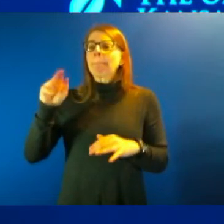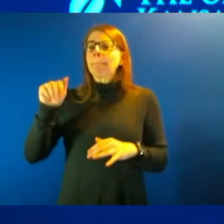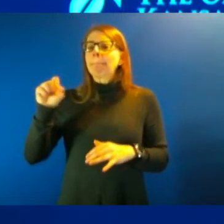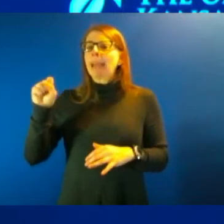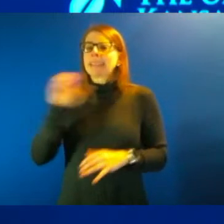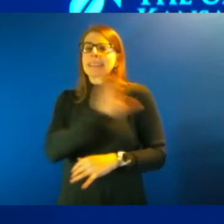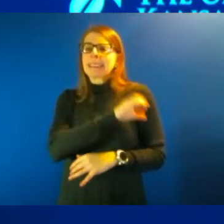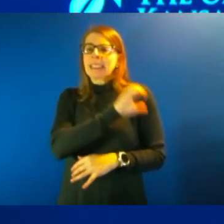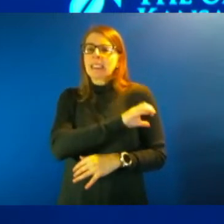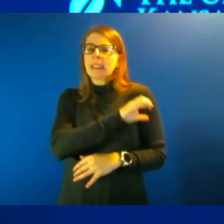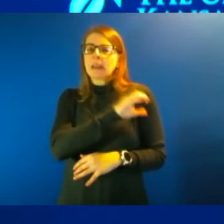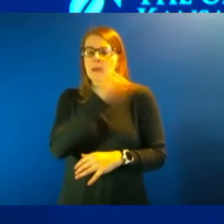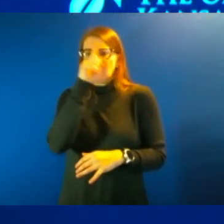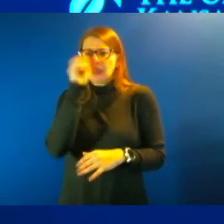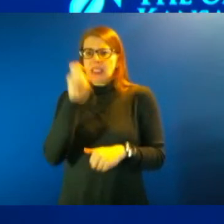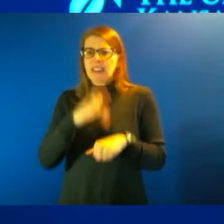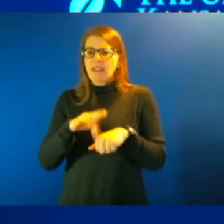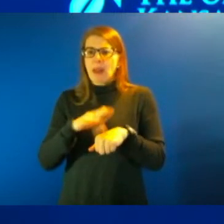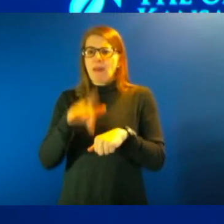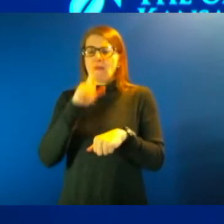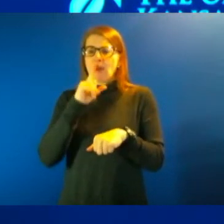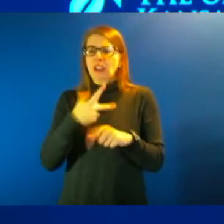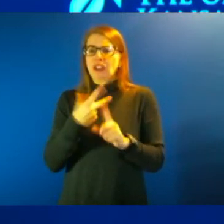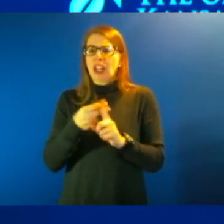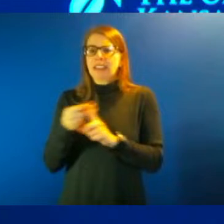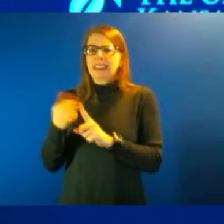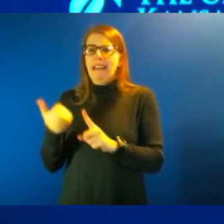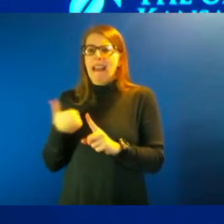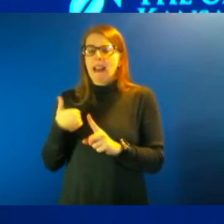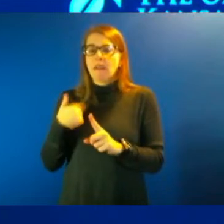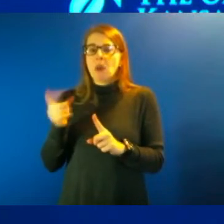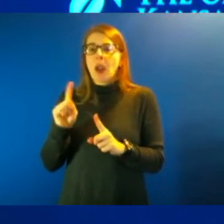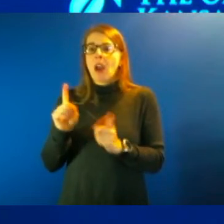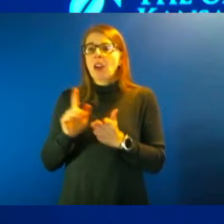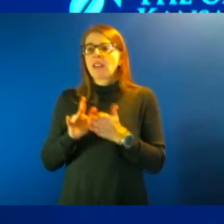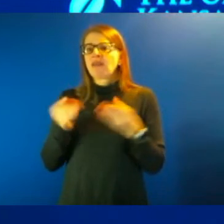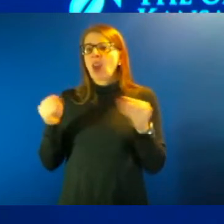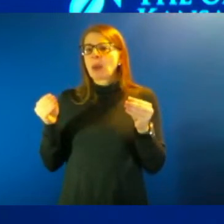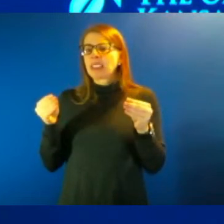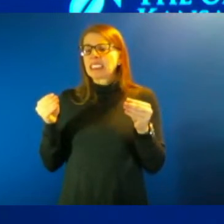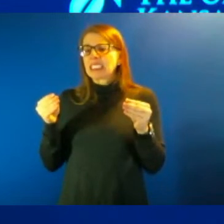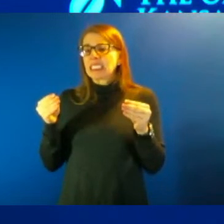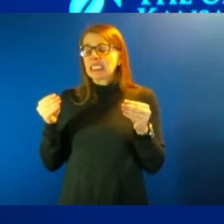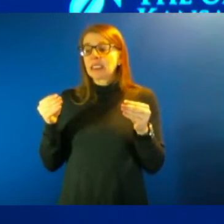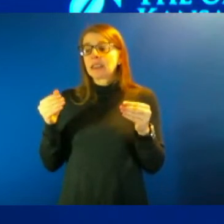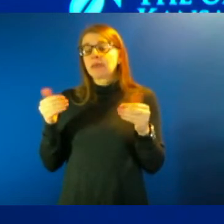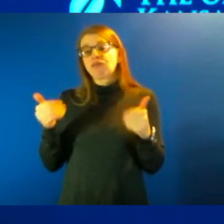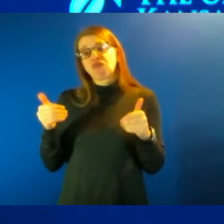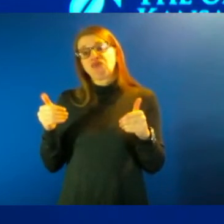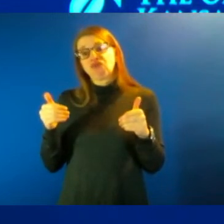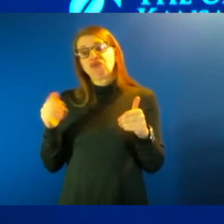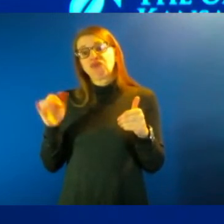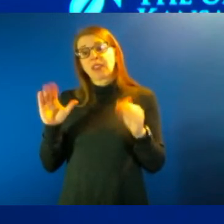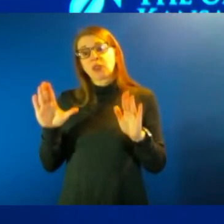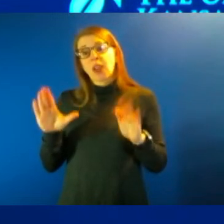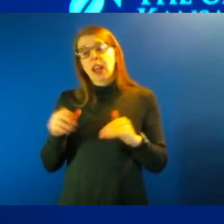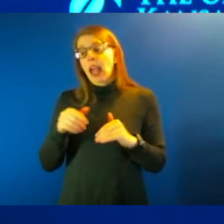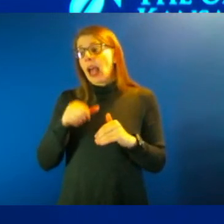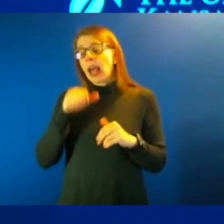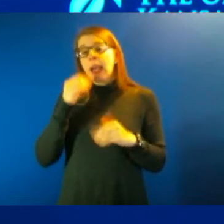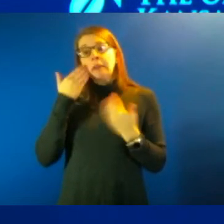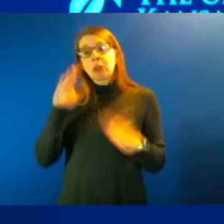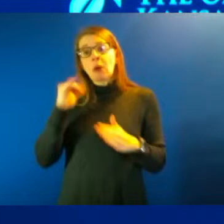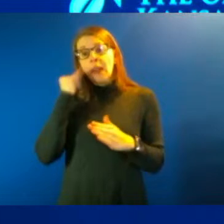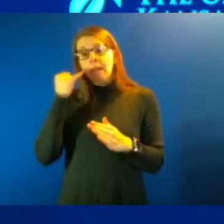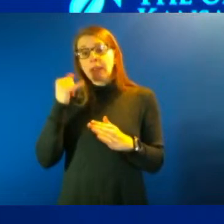much availability for these shots at especially retail pharmacies, which have turned out to be a great mechanism. Wasn't sure how that was going to work back in the beginning of the pandemic. It's worked